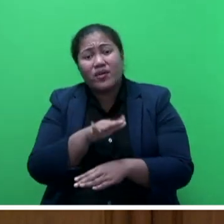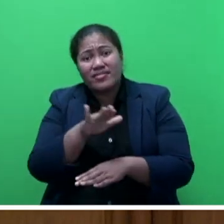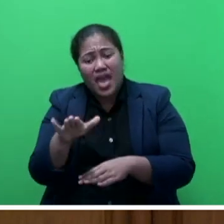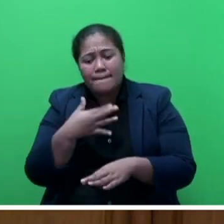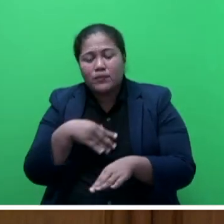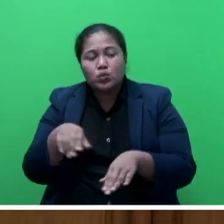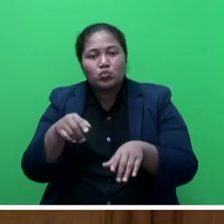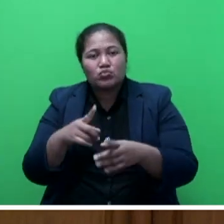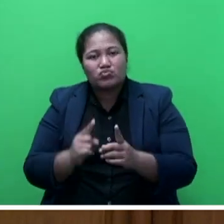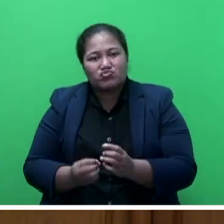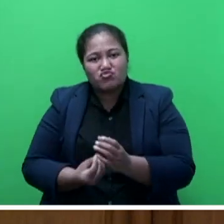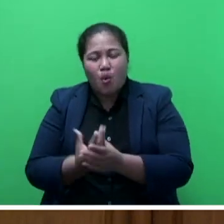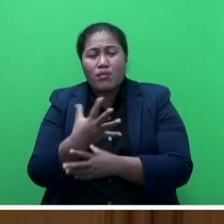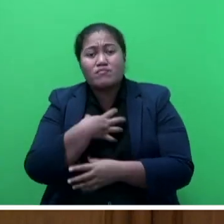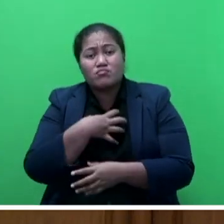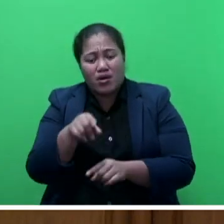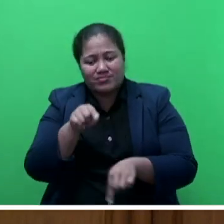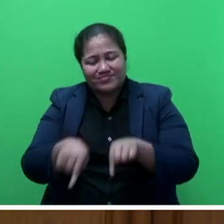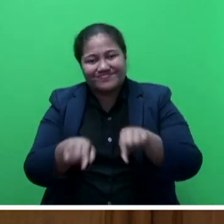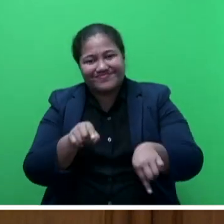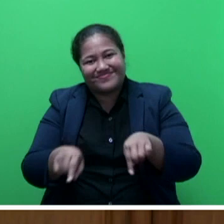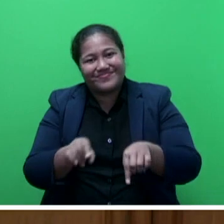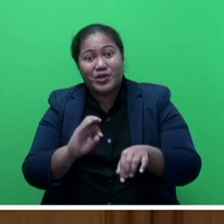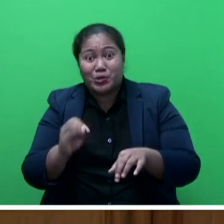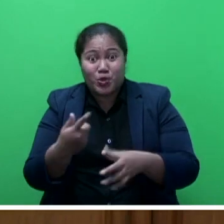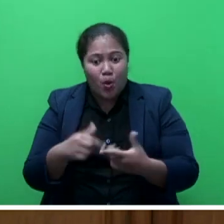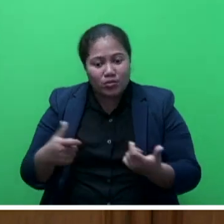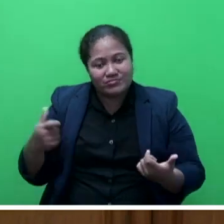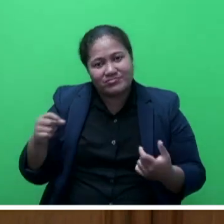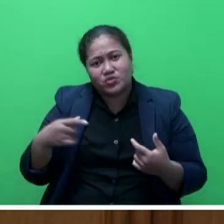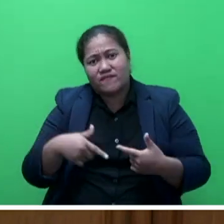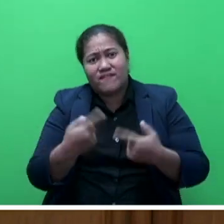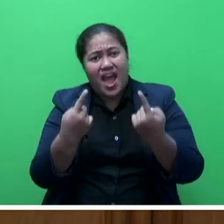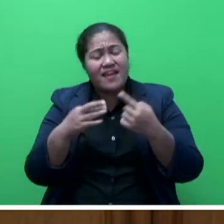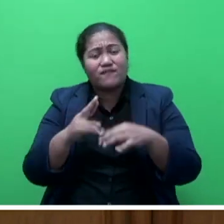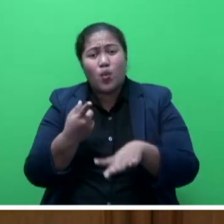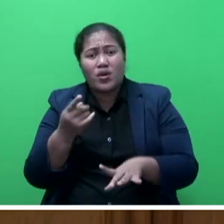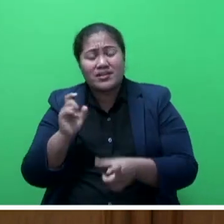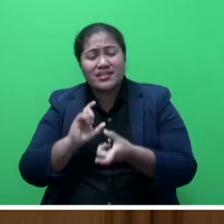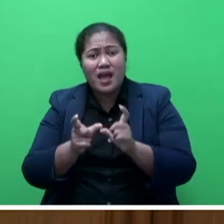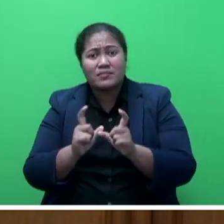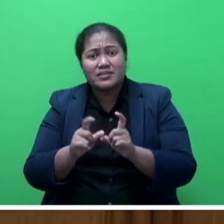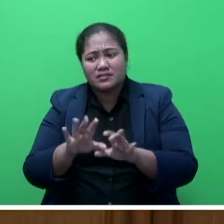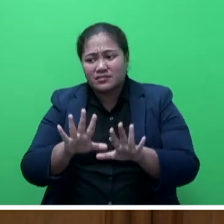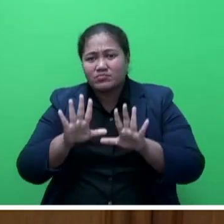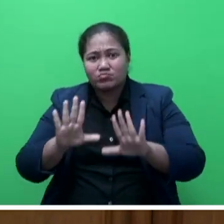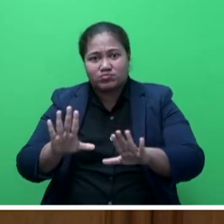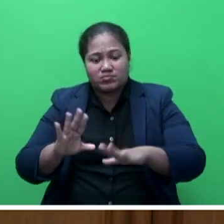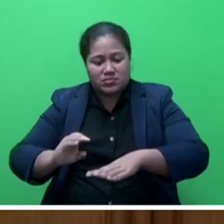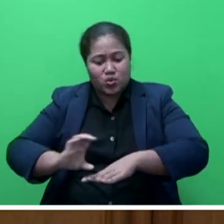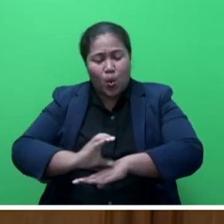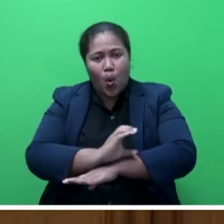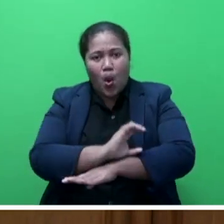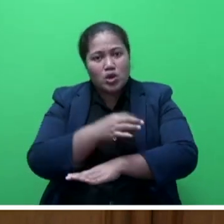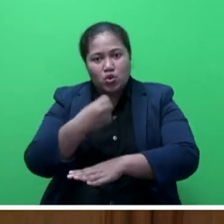mangroves, to combat climate change and protect the coastline from erosion while training them